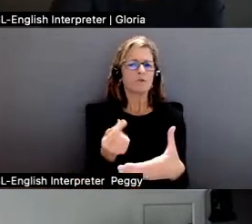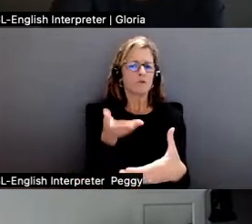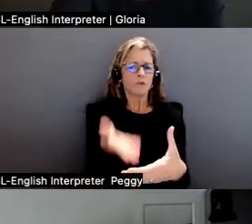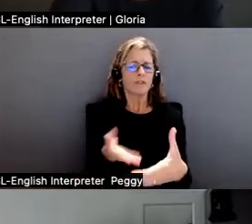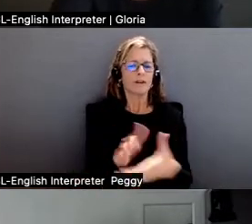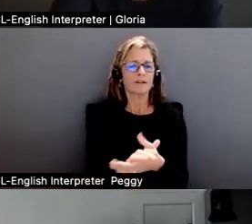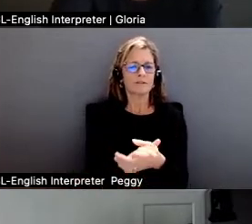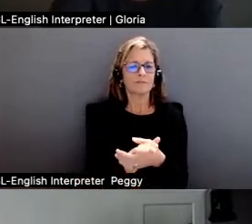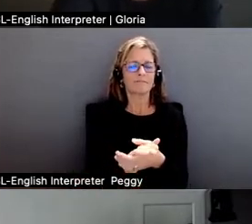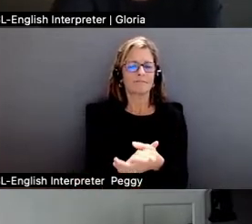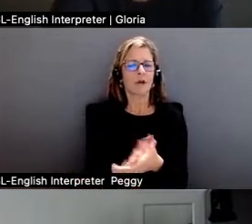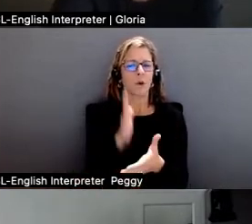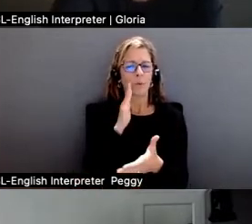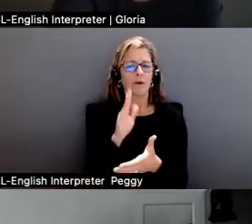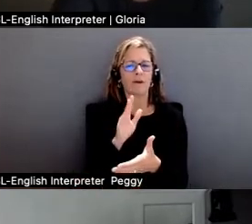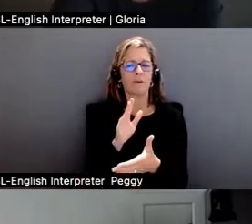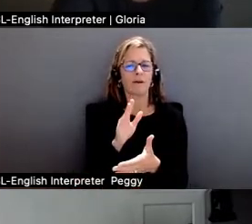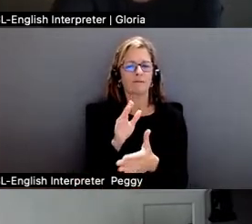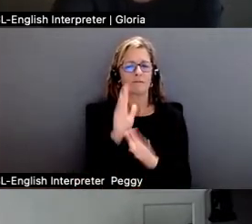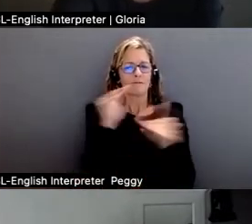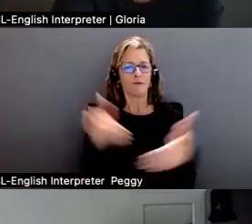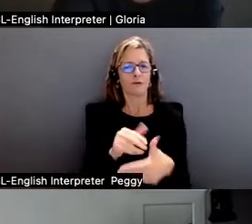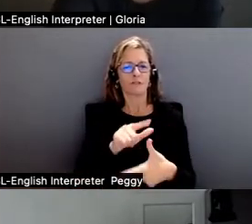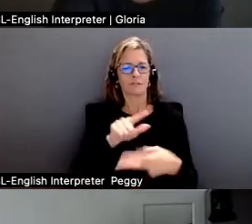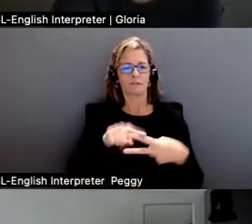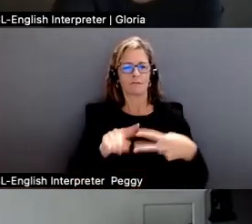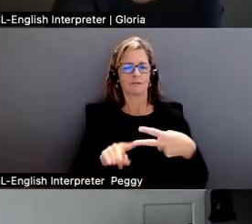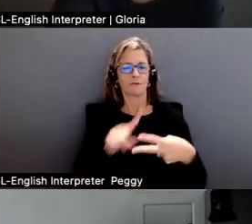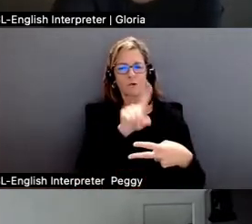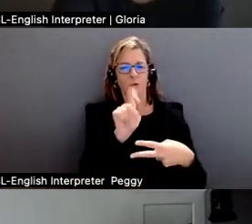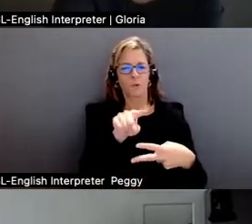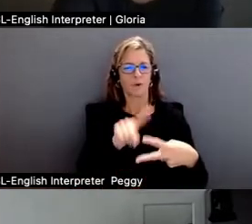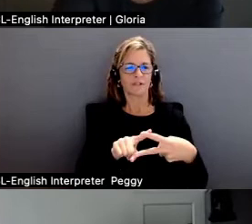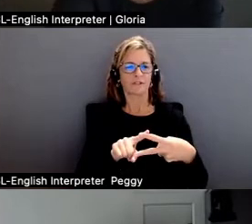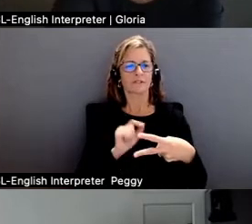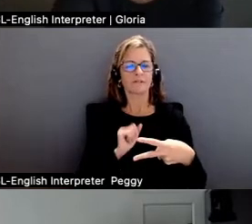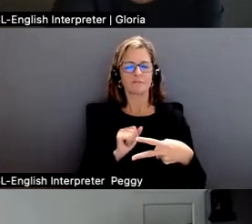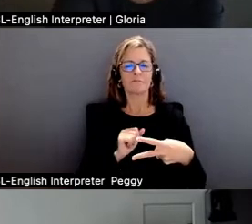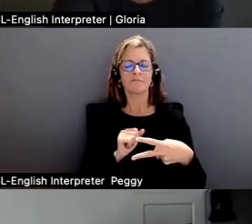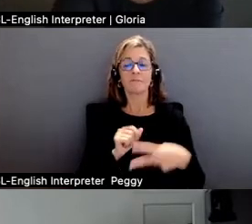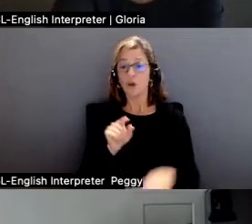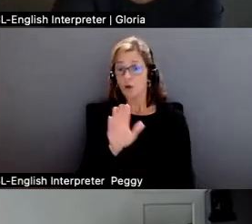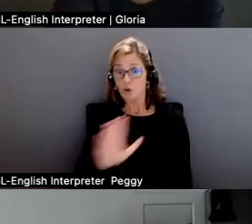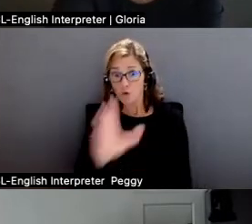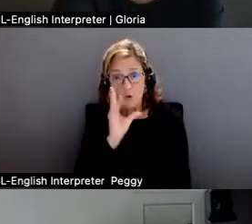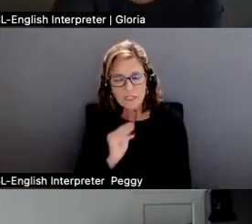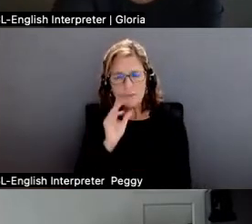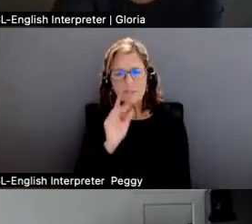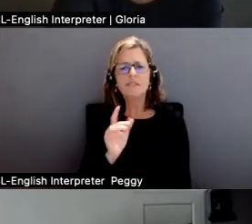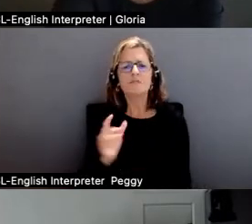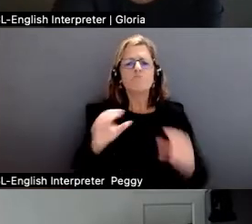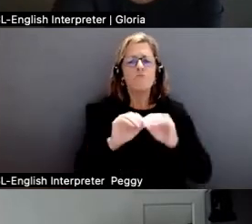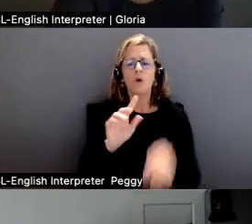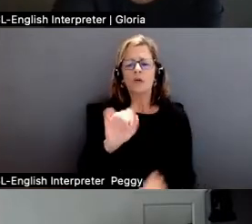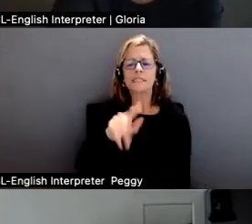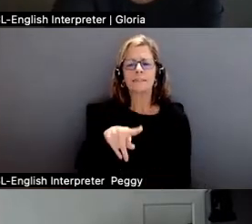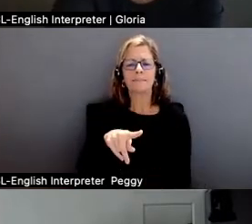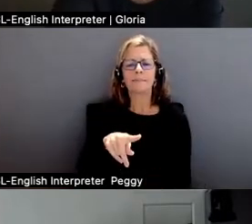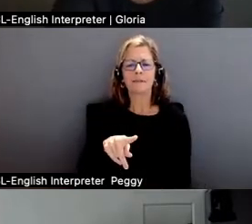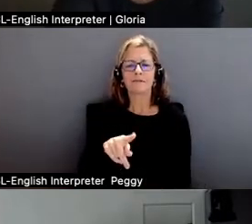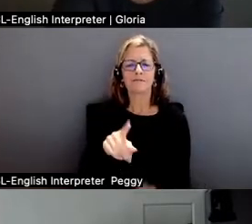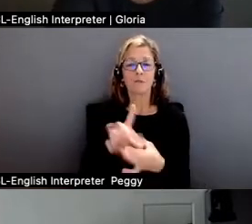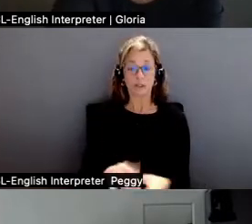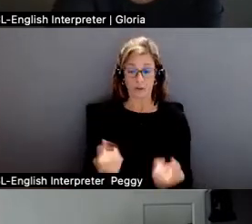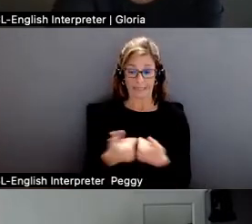about these questions around what are some of the other tips that you might have around using games with LBS learners,